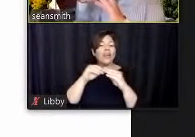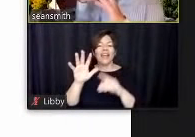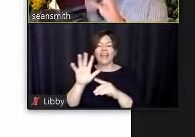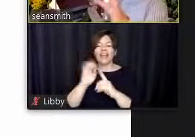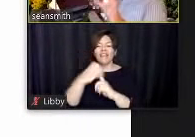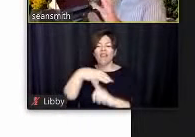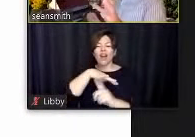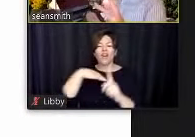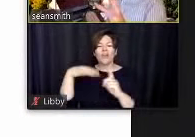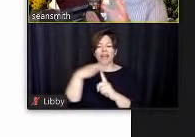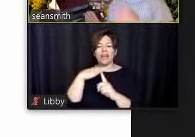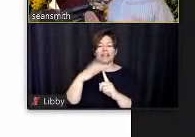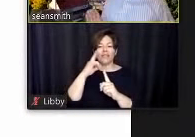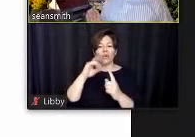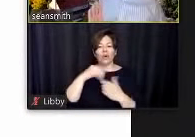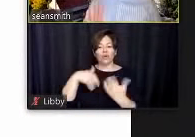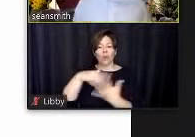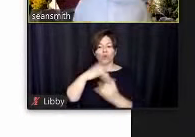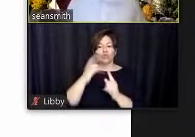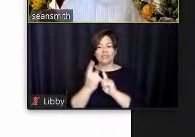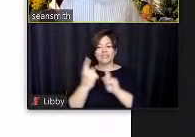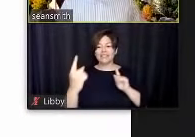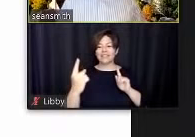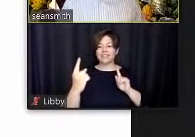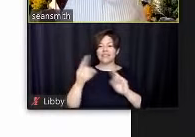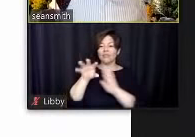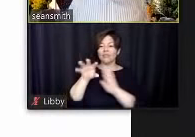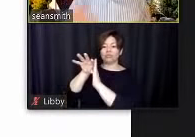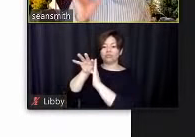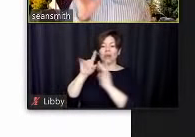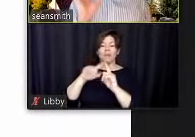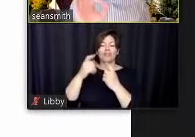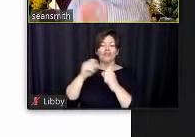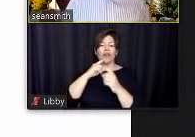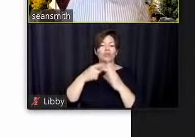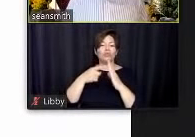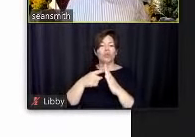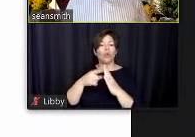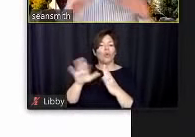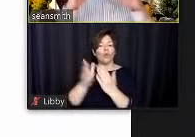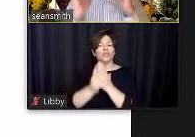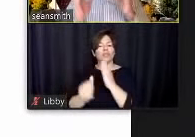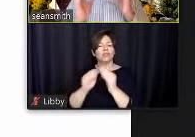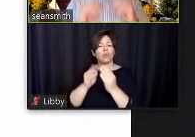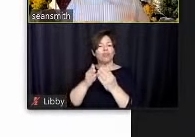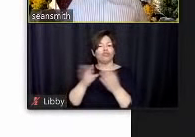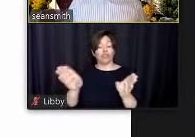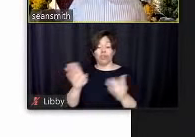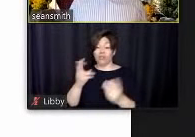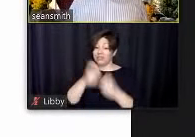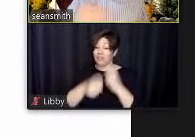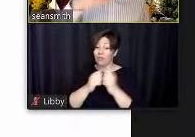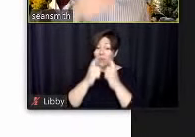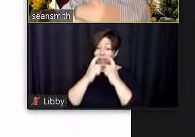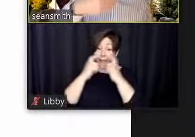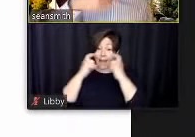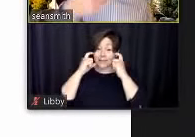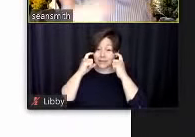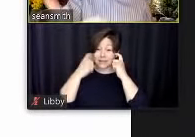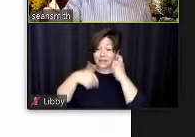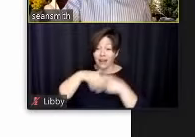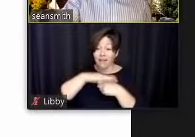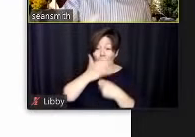there's a social distancing, but they're trying to generalize some of those skills. That might be a little bit harder with the mask right now, but I'm going to